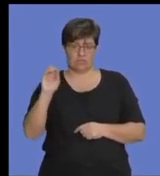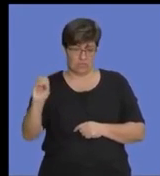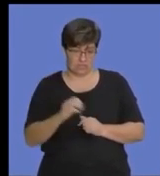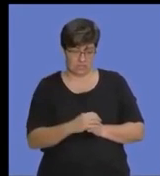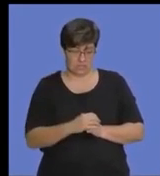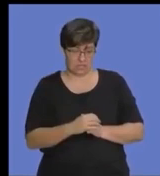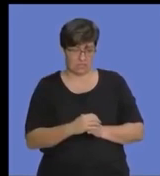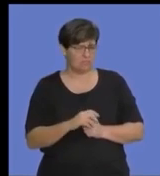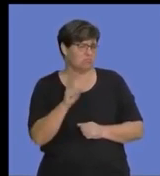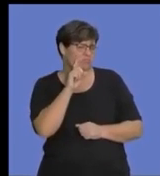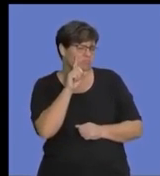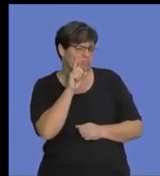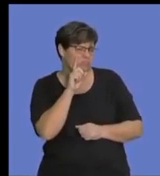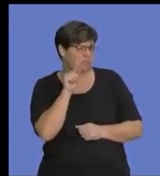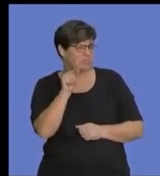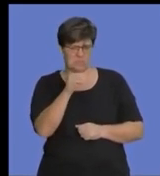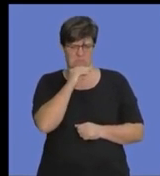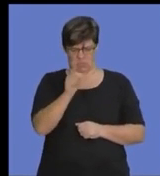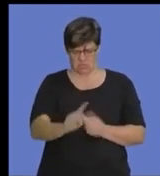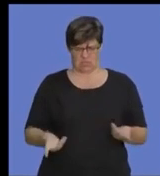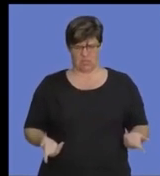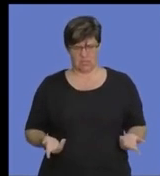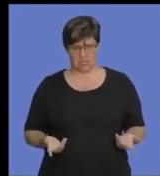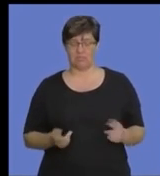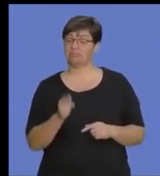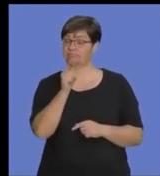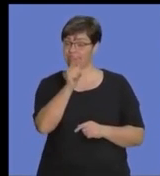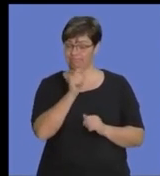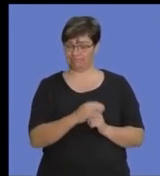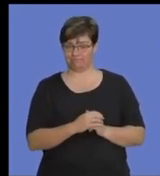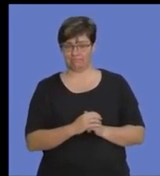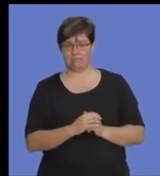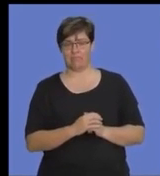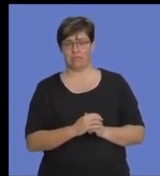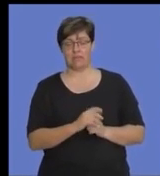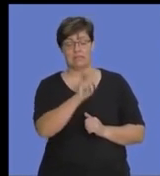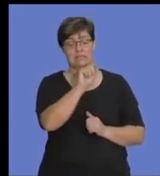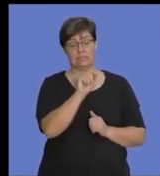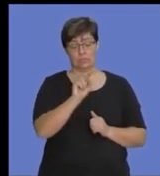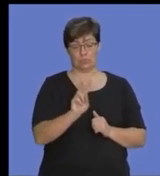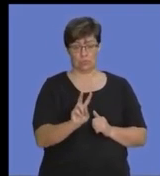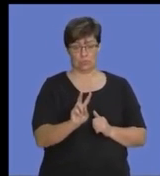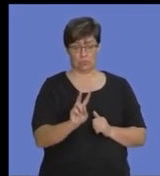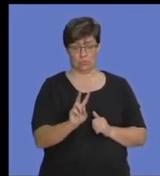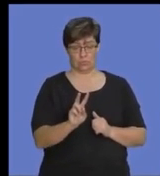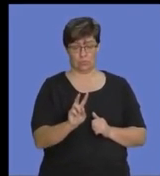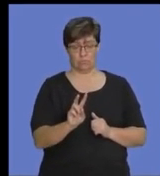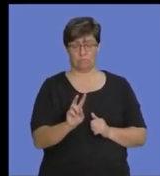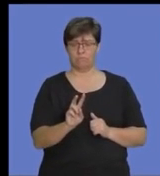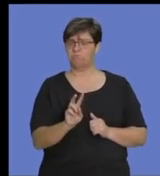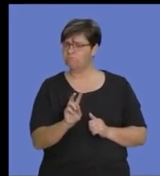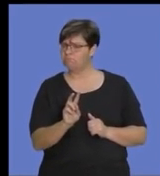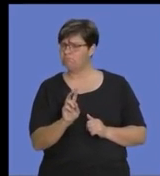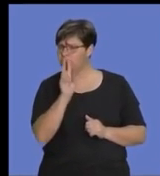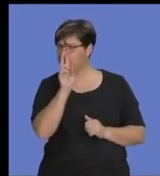1,200. So we need to look at what exactly does this mean. Now let's just look at this. At T2, you can see